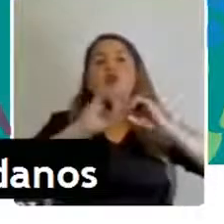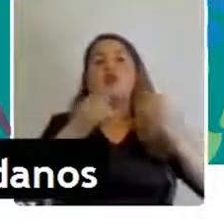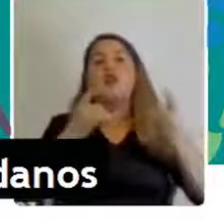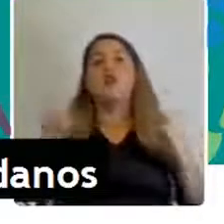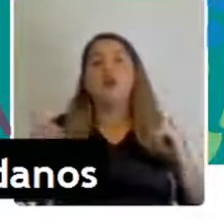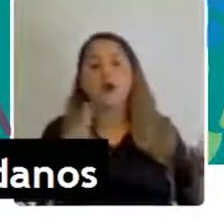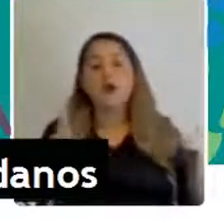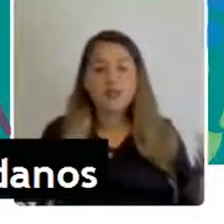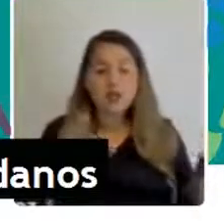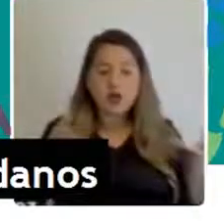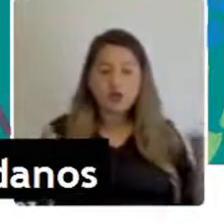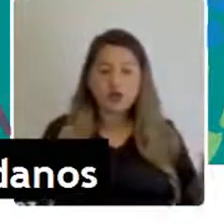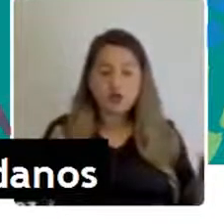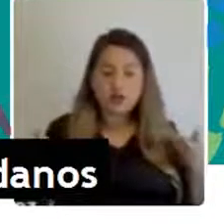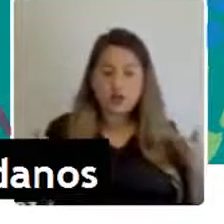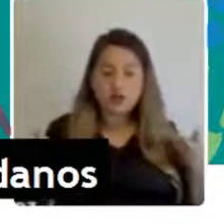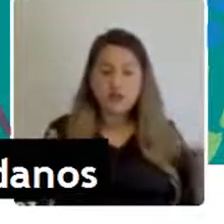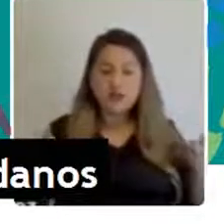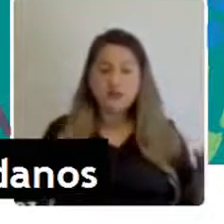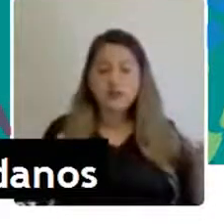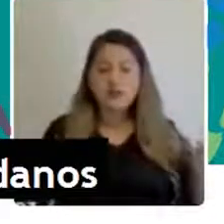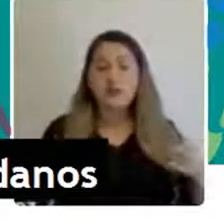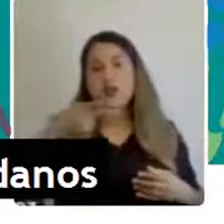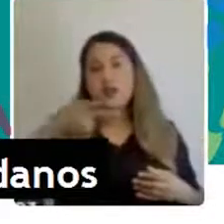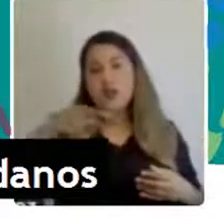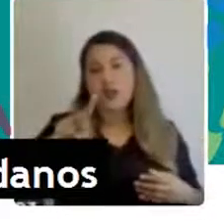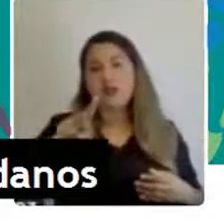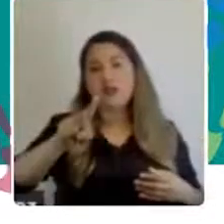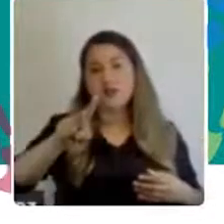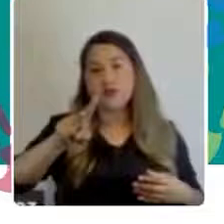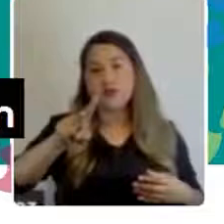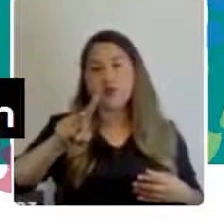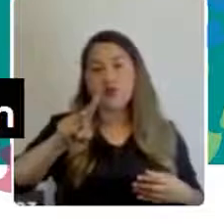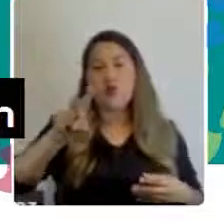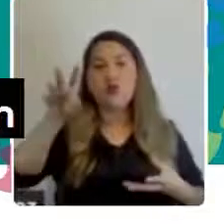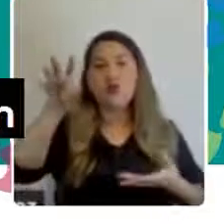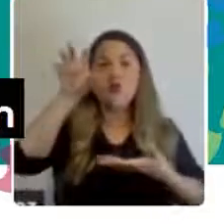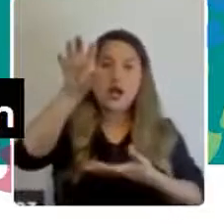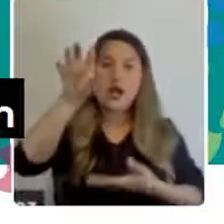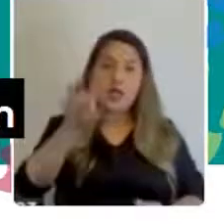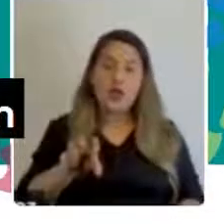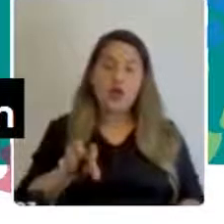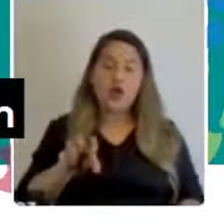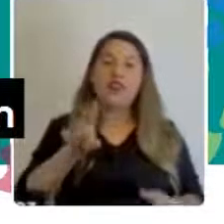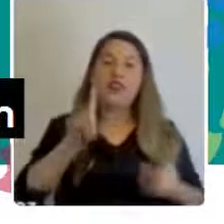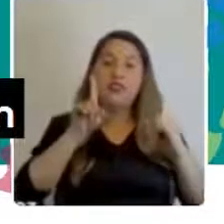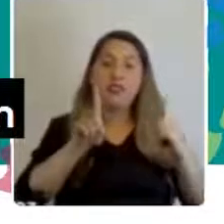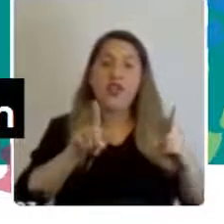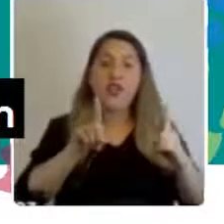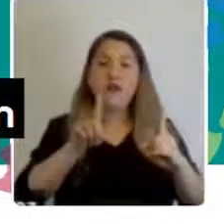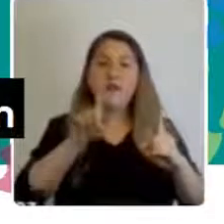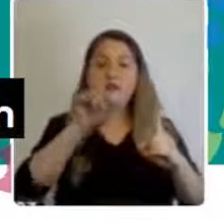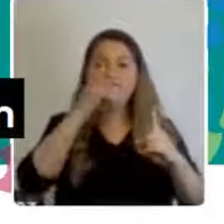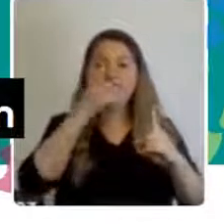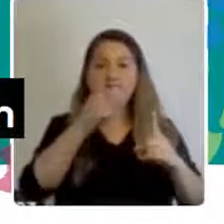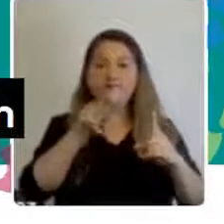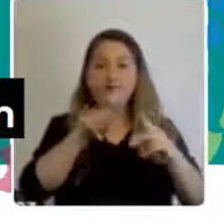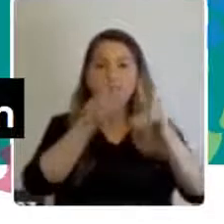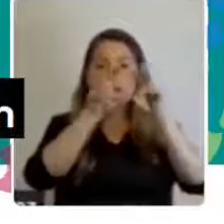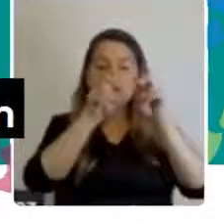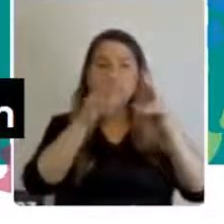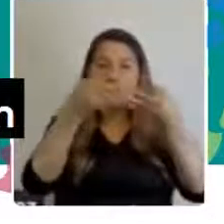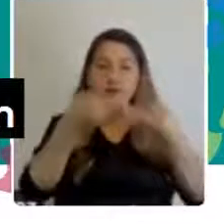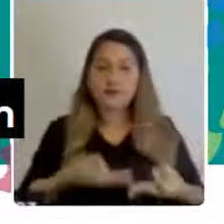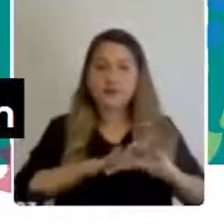this issue in order to ensure that all citizens all over the country receive the same